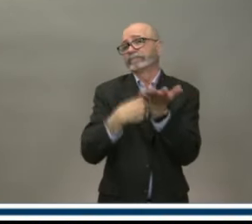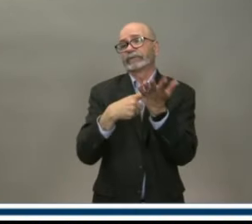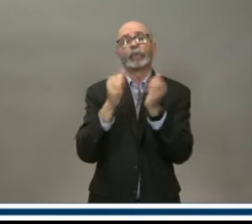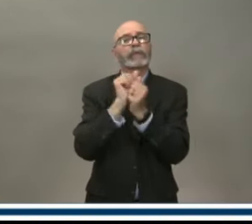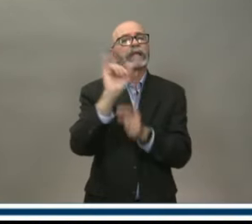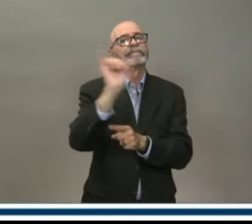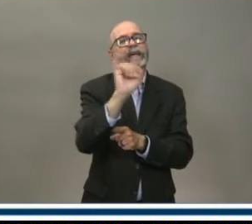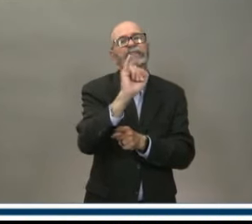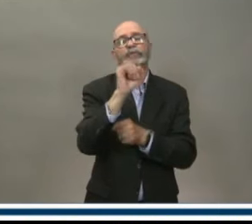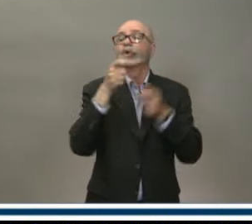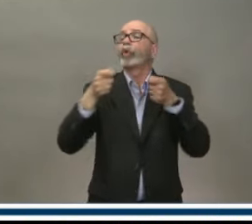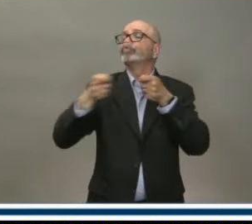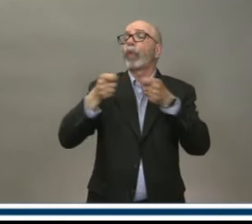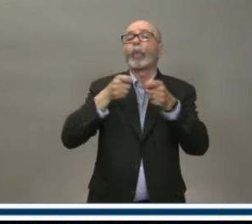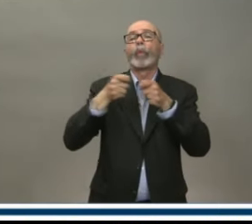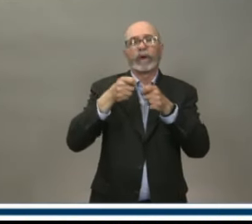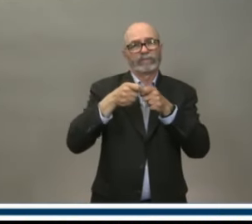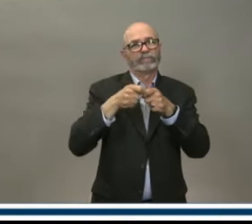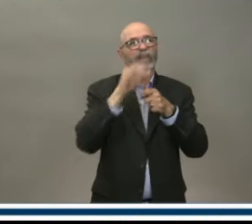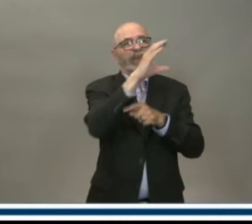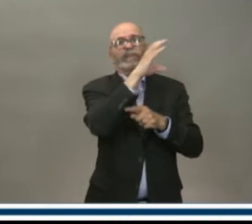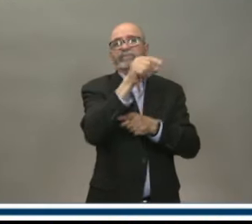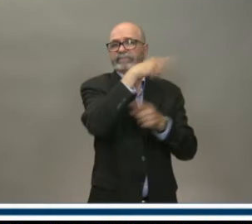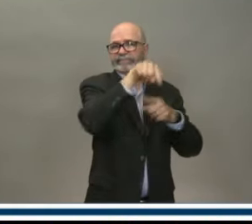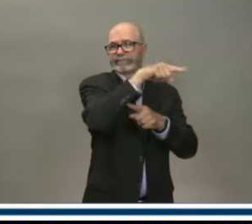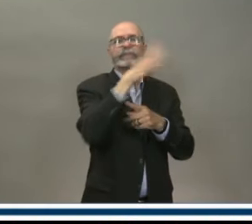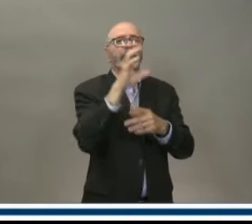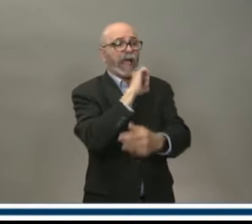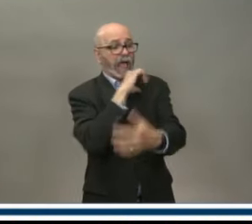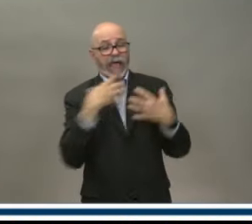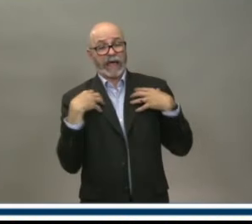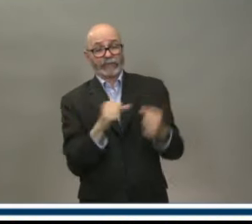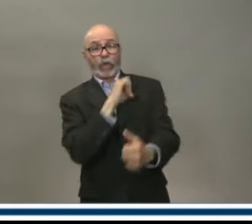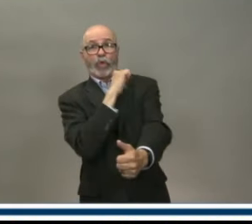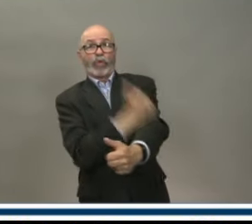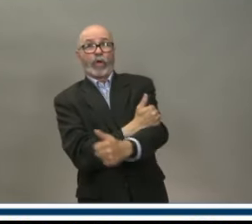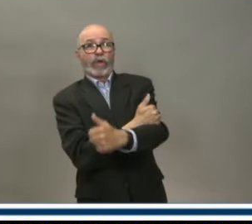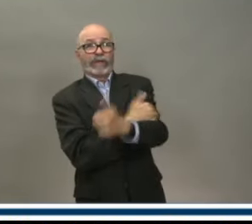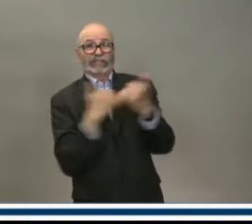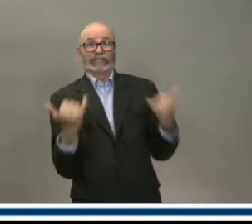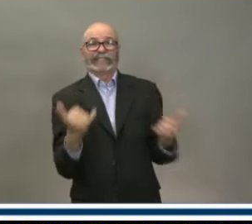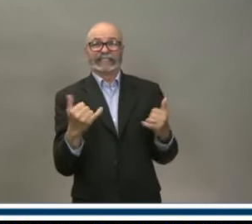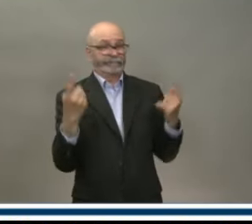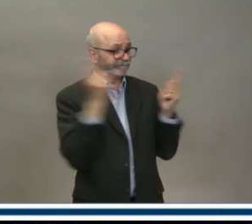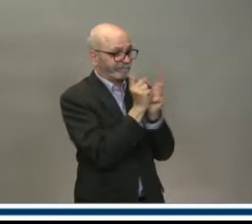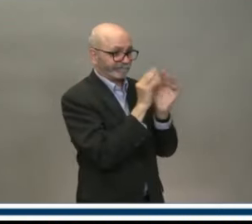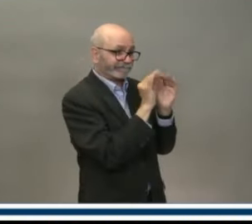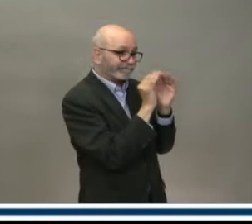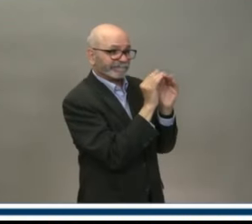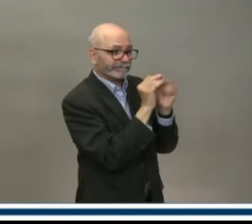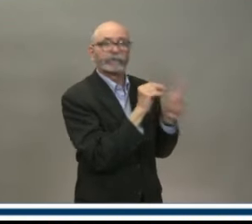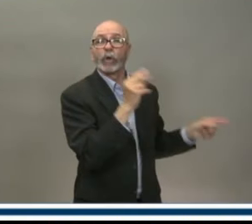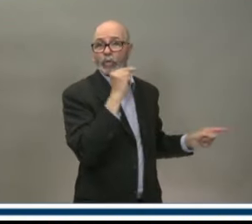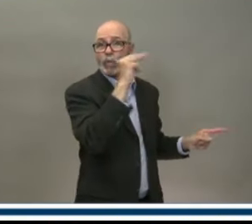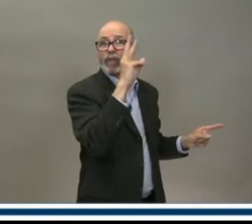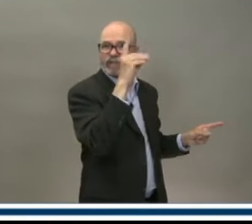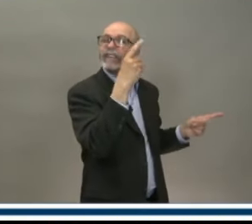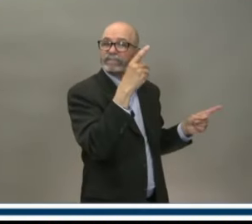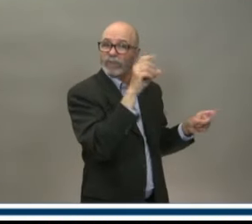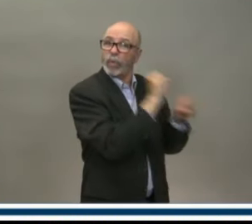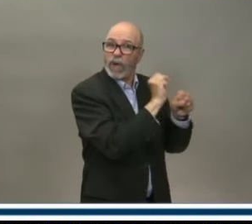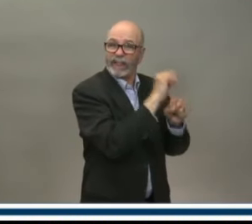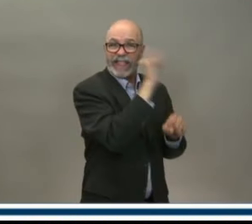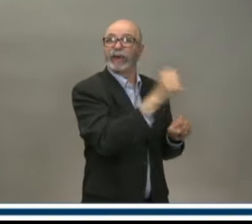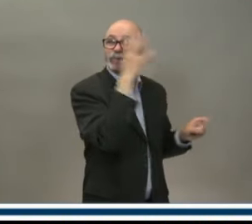Health Authority who's on the front lines right now in Northwood today. I've worked with her for over 15 years. I completely trust her judgment.